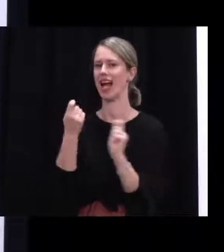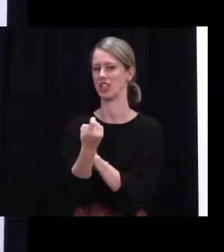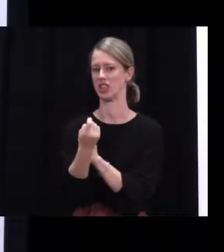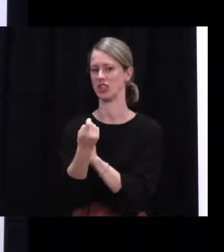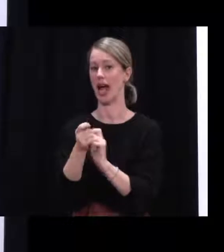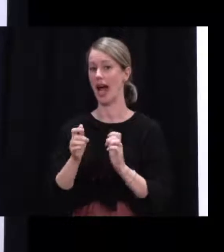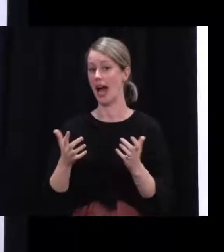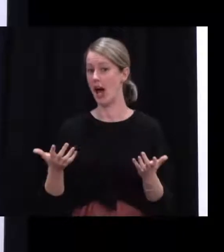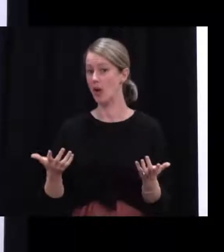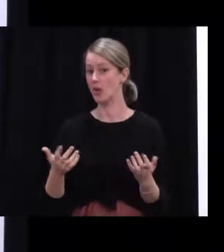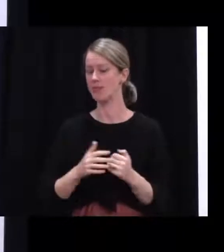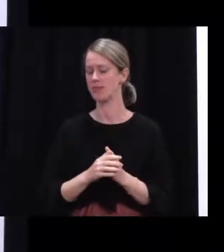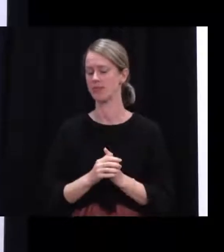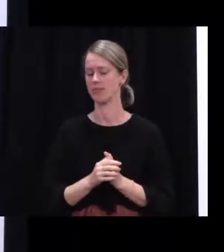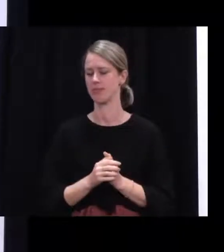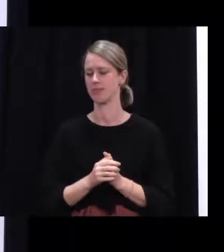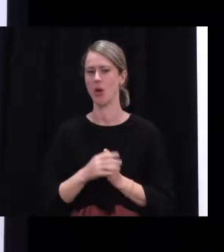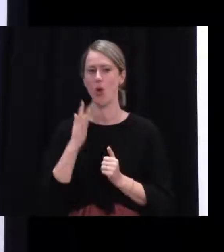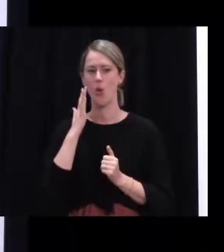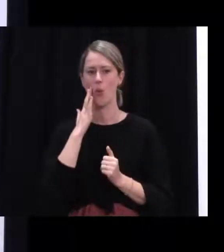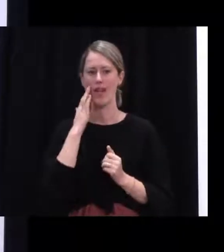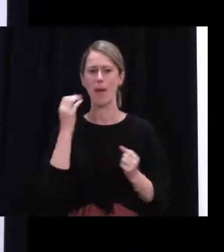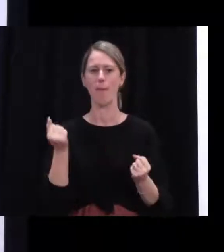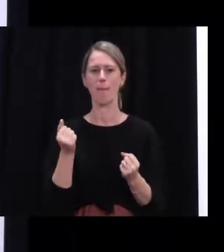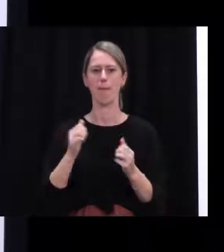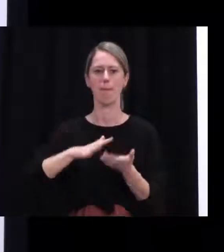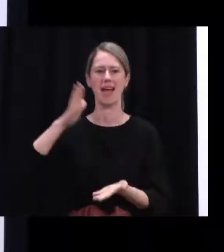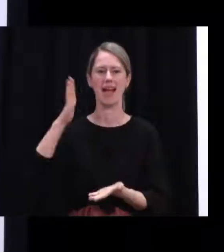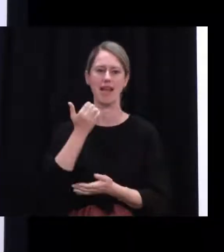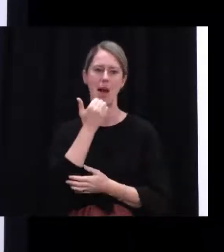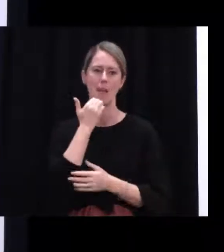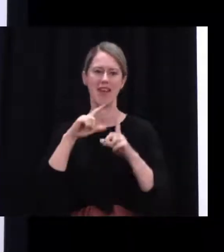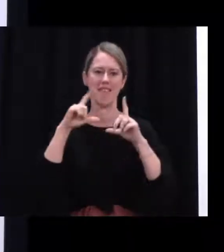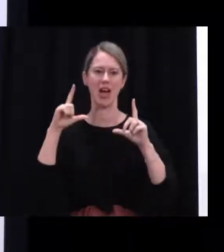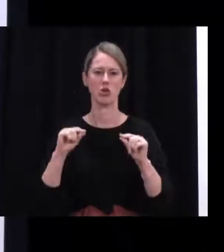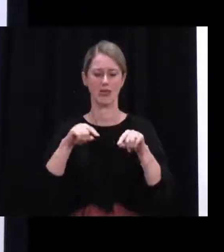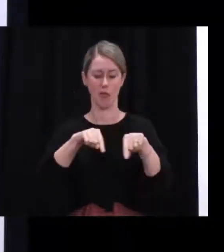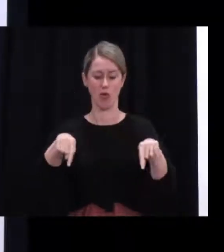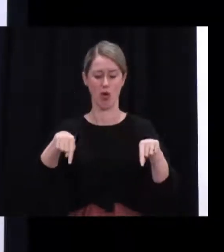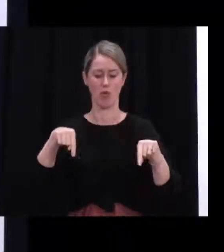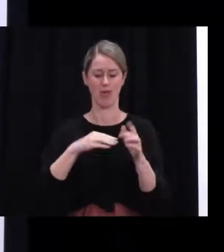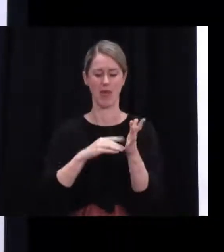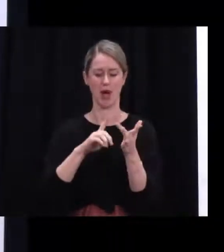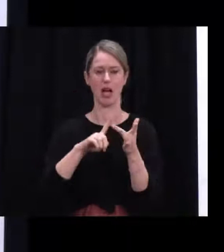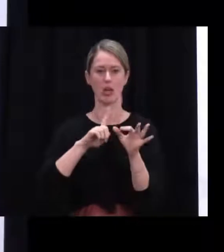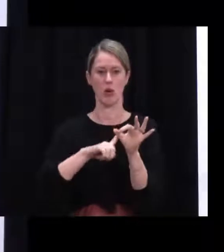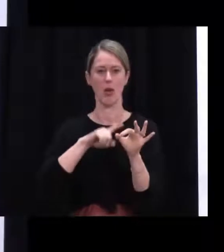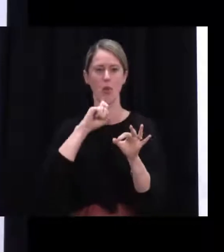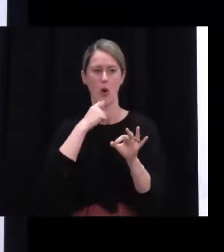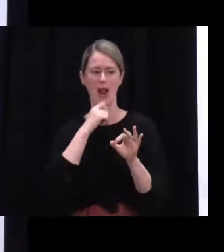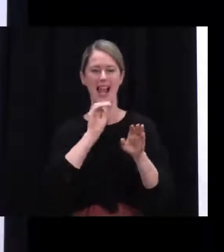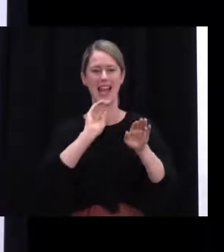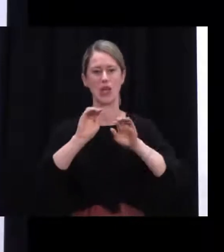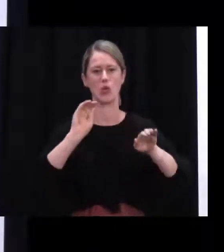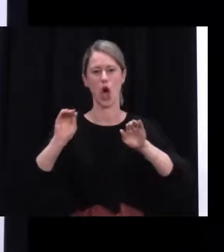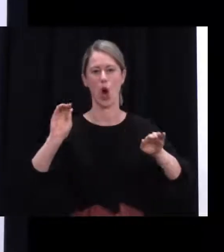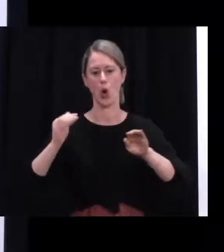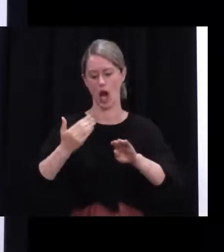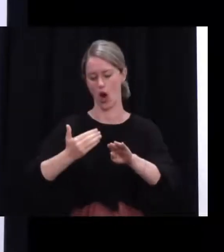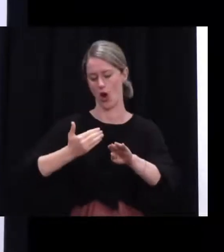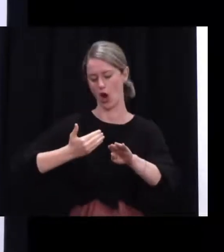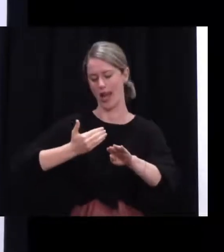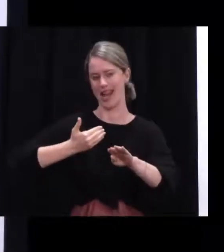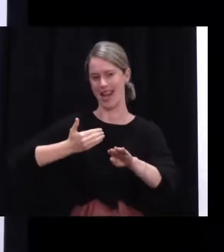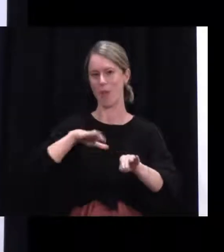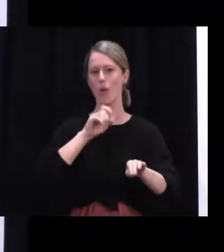previously. When we release large numbers of vouchers, large room releases, we will be foreshadowing that in advance of the